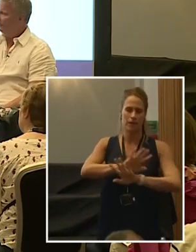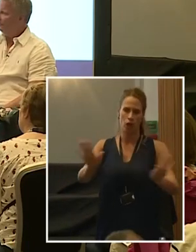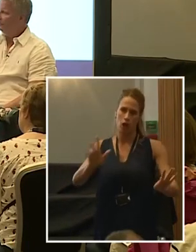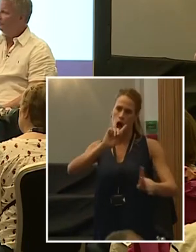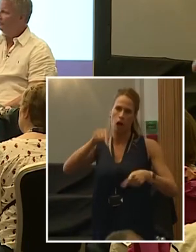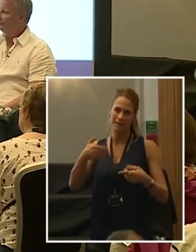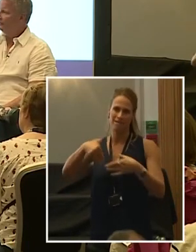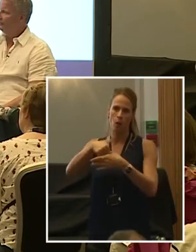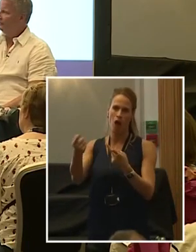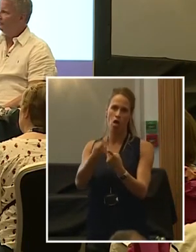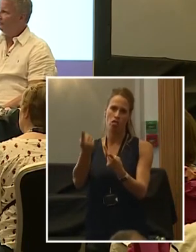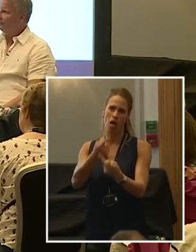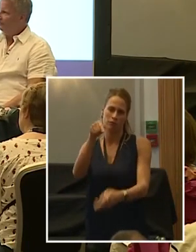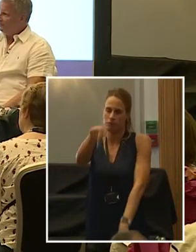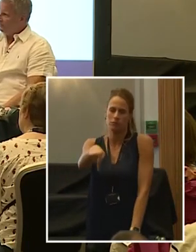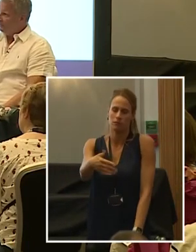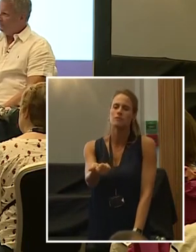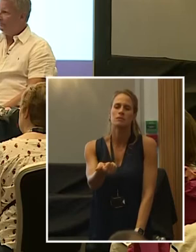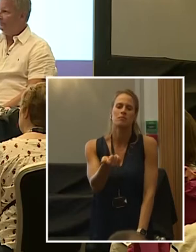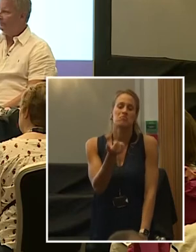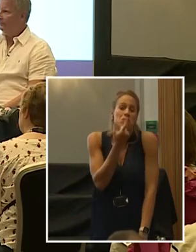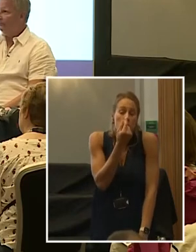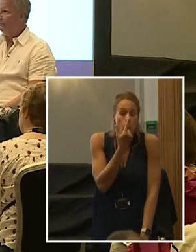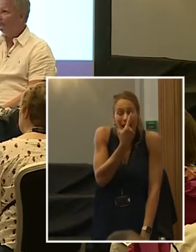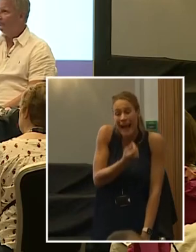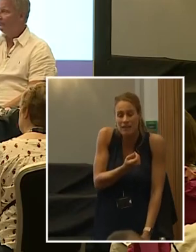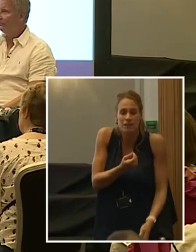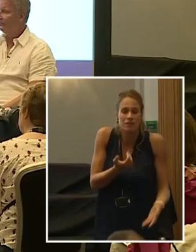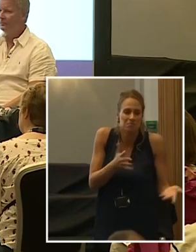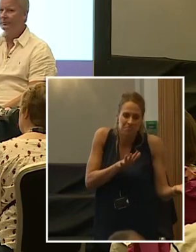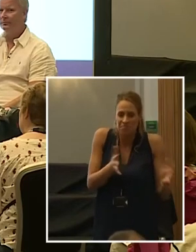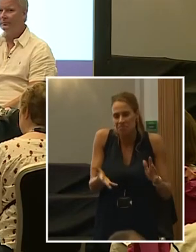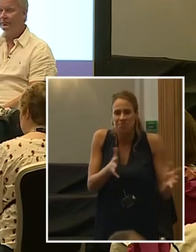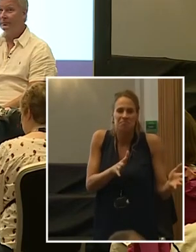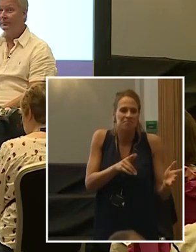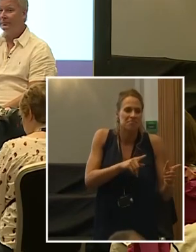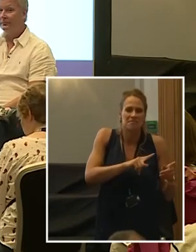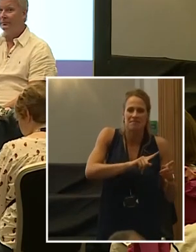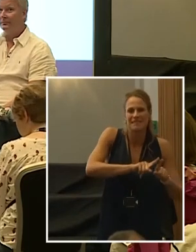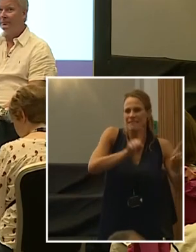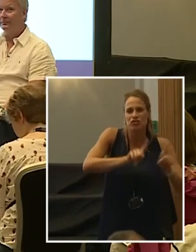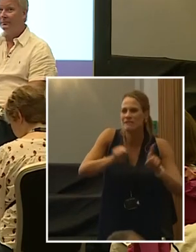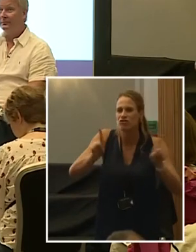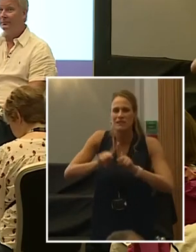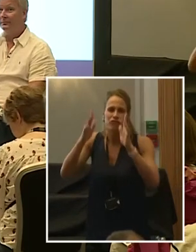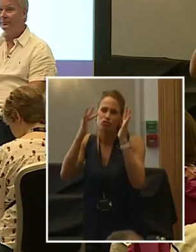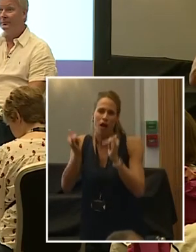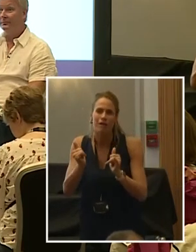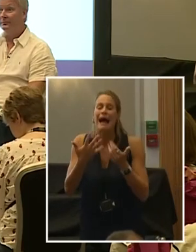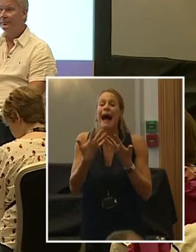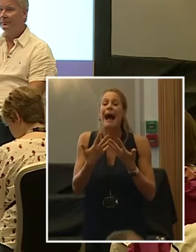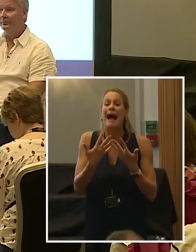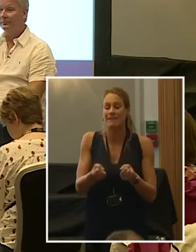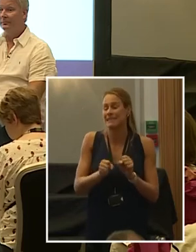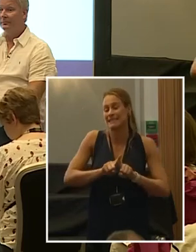another interventional trial, then potentially it may do. And each trial will have their specific inclusion-exclusion criteria. And if it's part of the